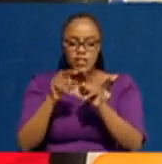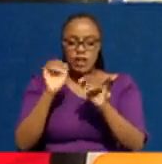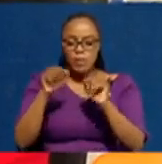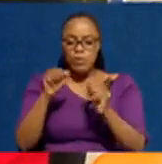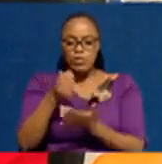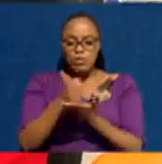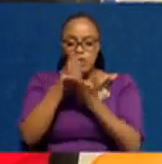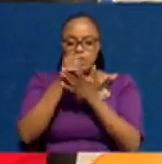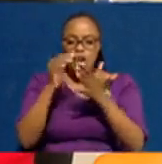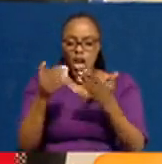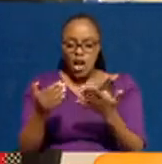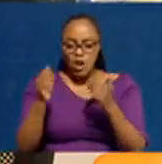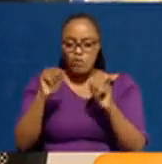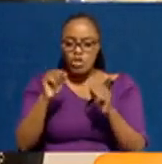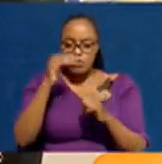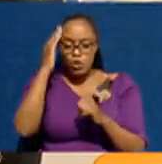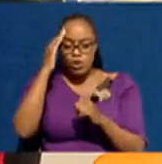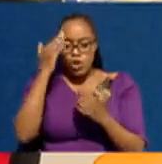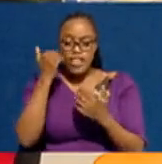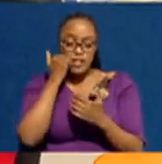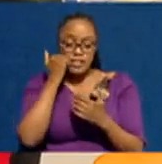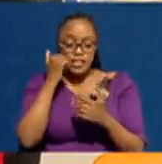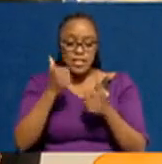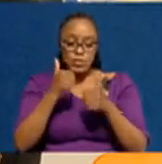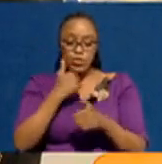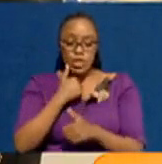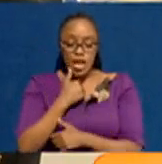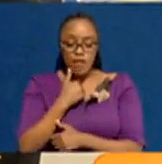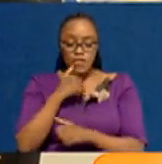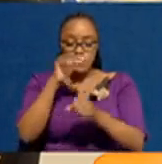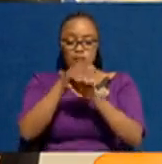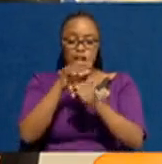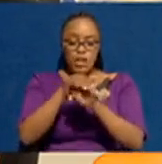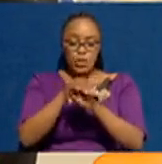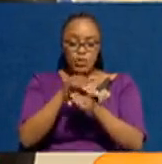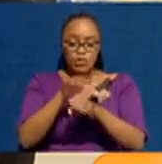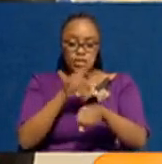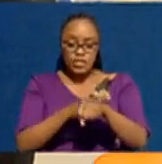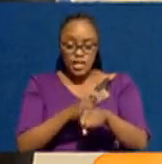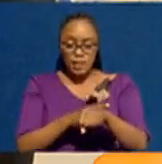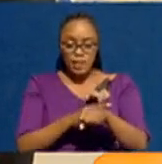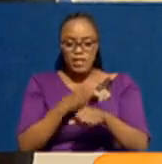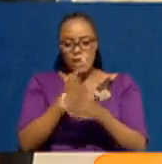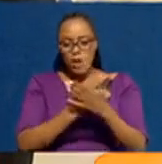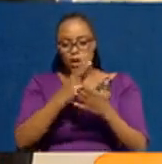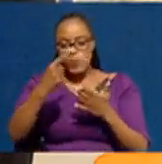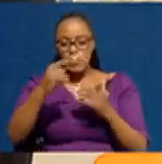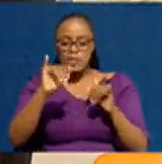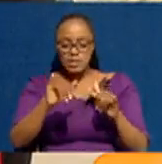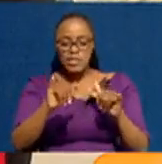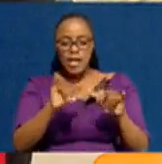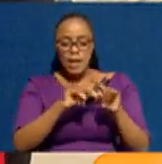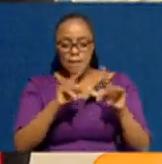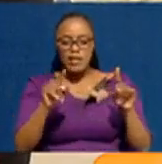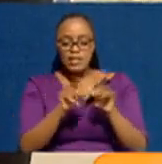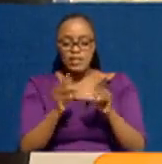in terms of how soon you get those reports. A lot of times it will take like a week, but we were able to